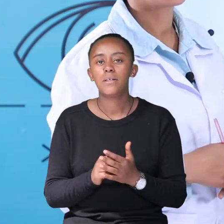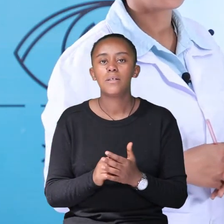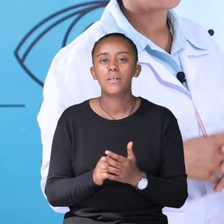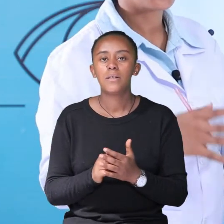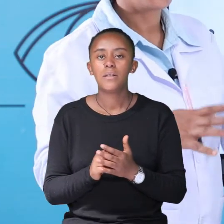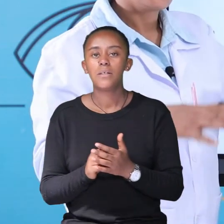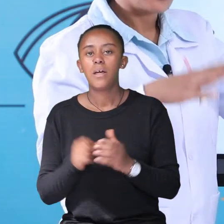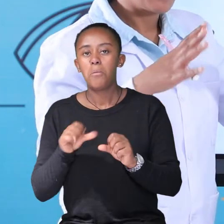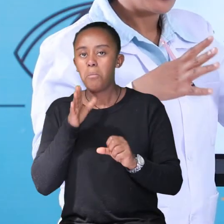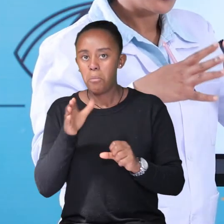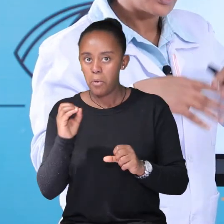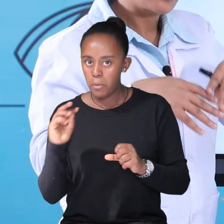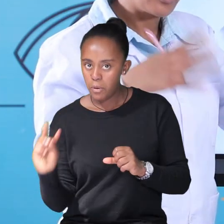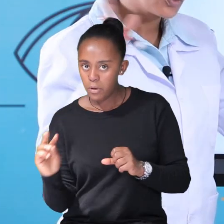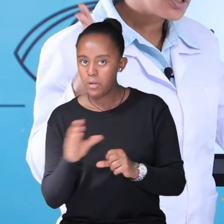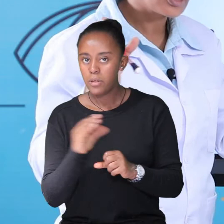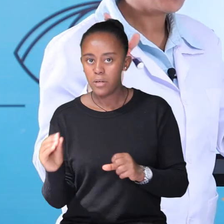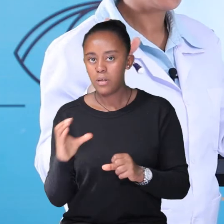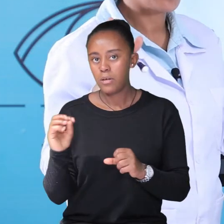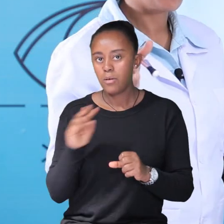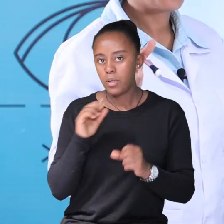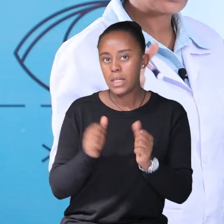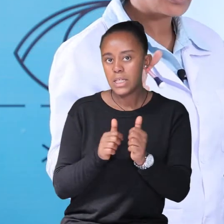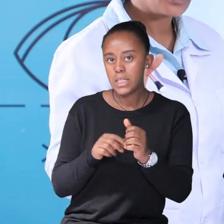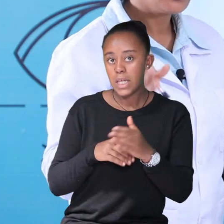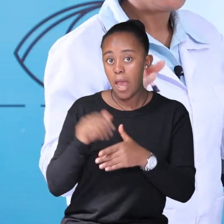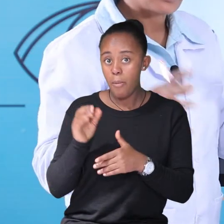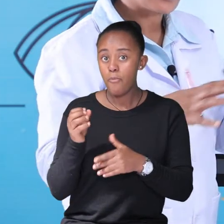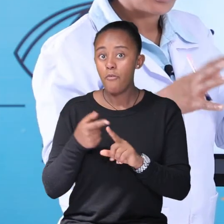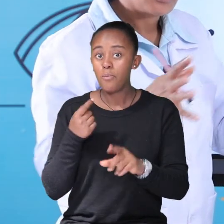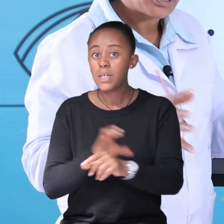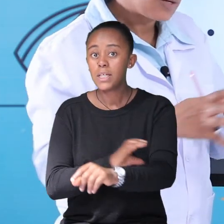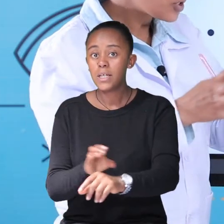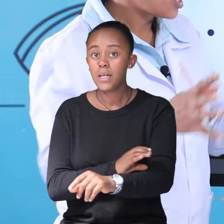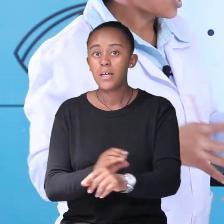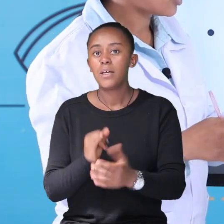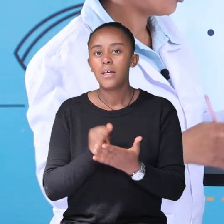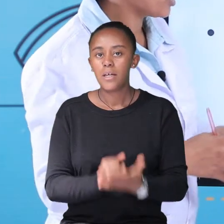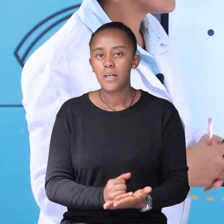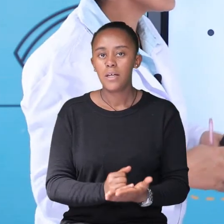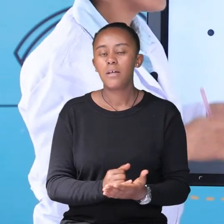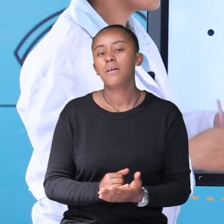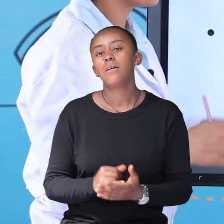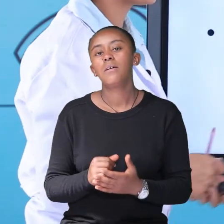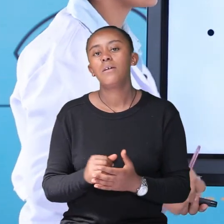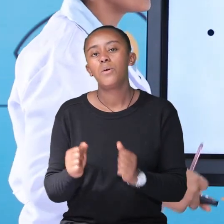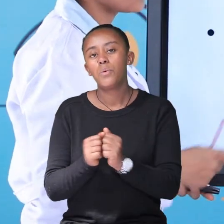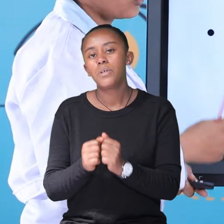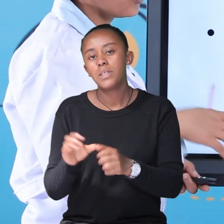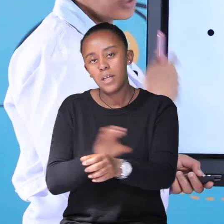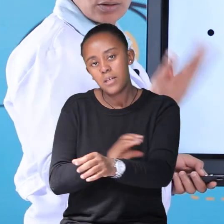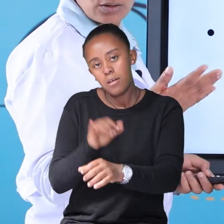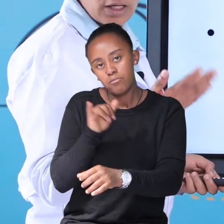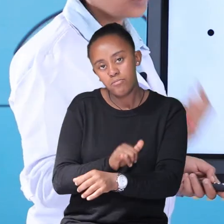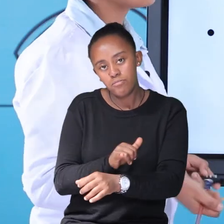carbon dioxide. So carbon dioxide cannot escape from the cell, rather it becomes accumulated within the cell.